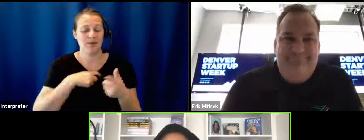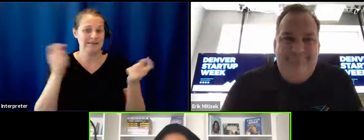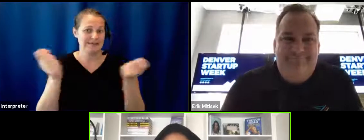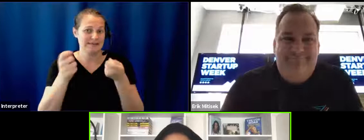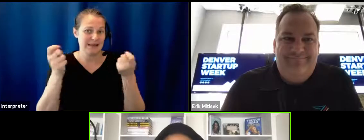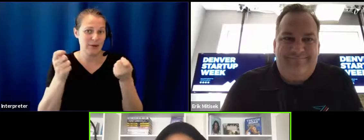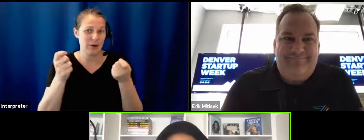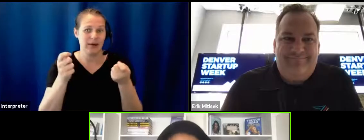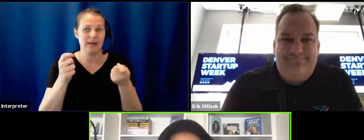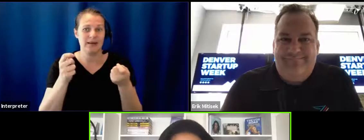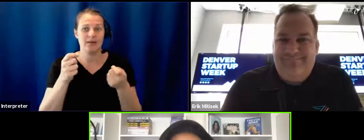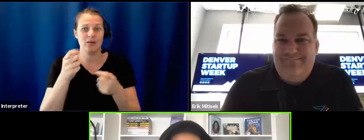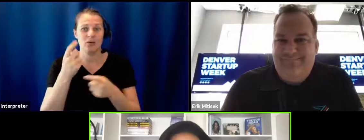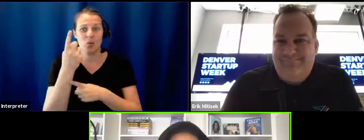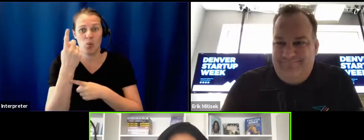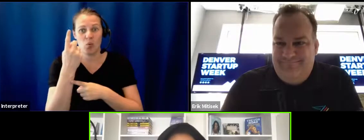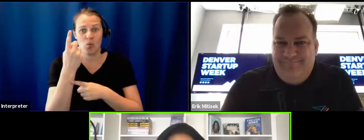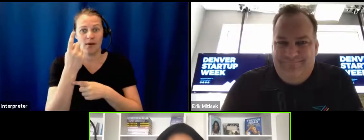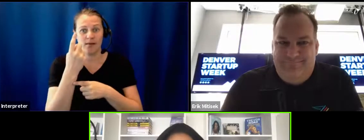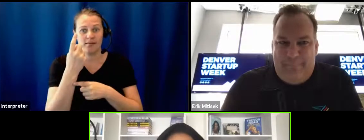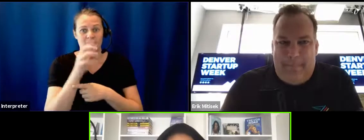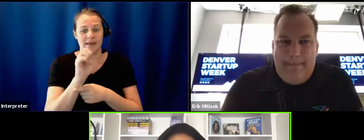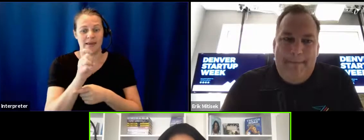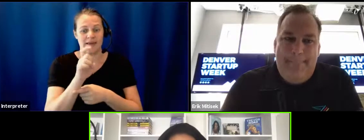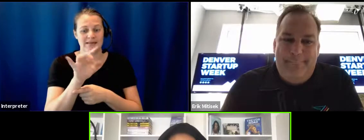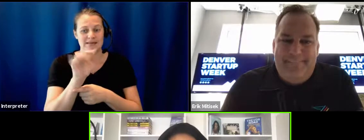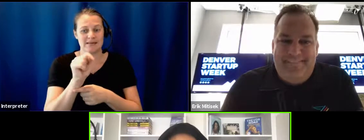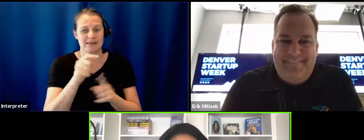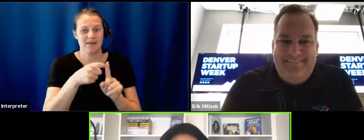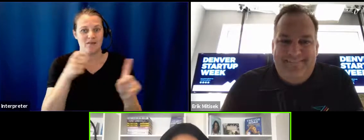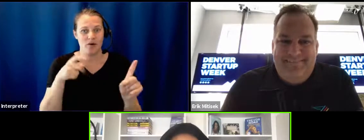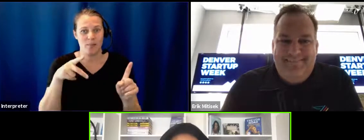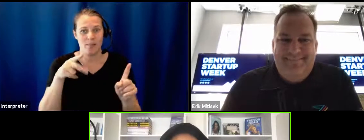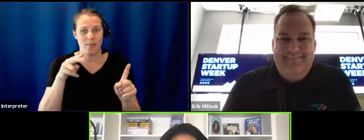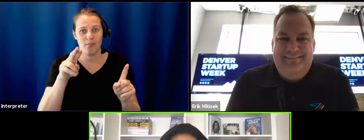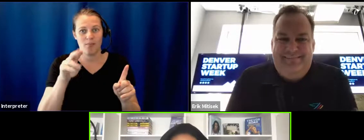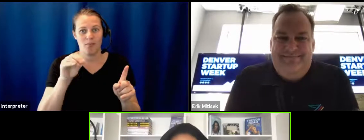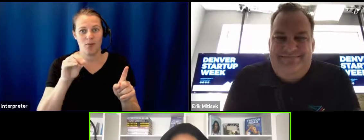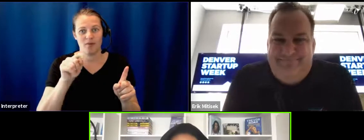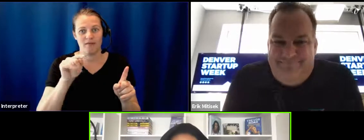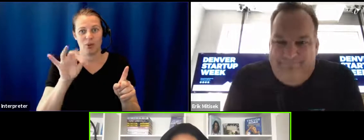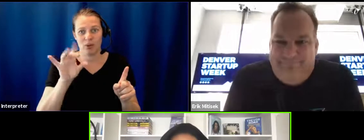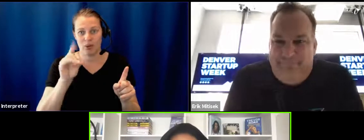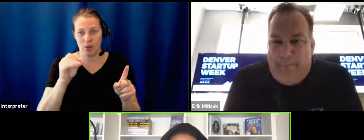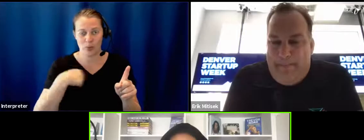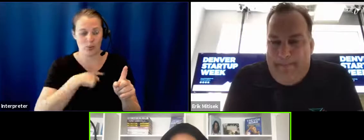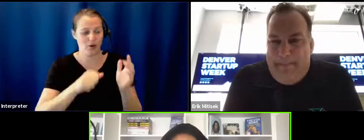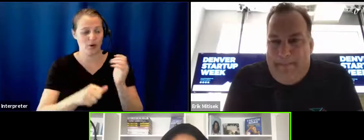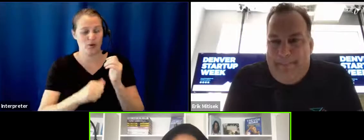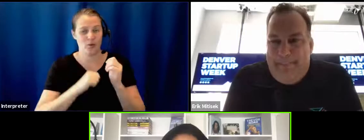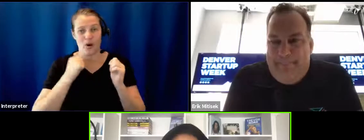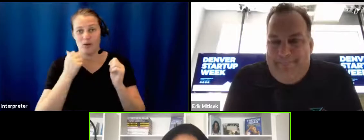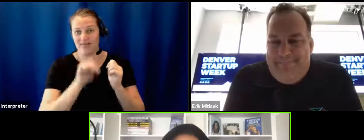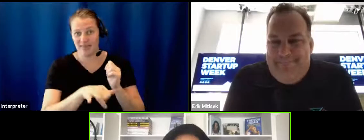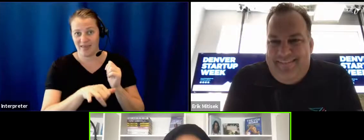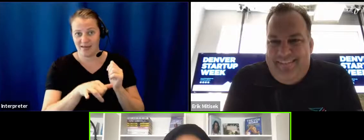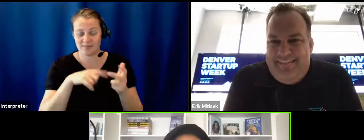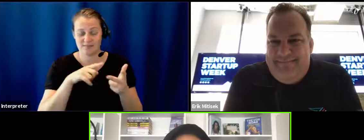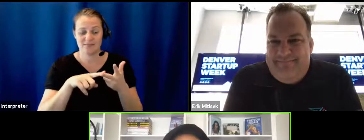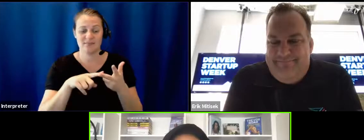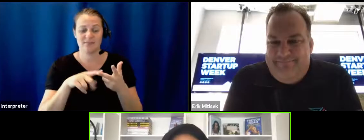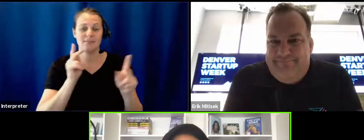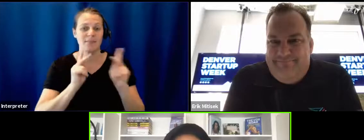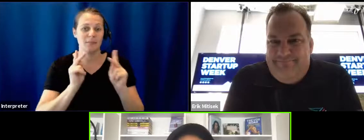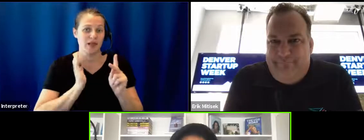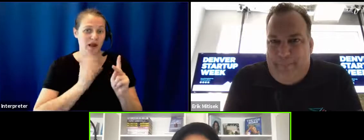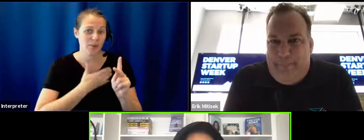at least one exit from our portfolio that we were very proud of being a part of. We're toasting to the people on our